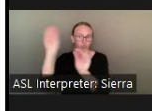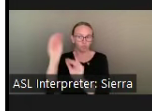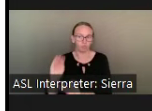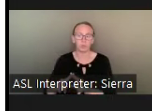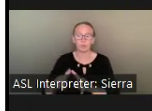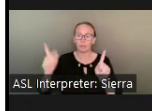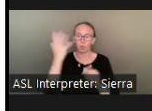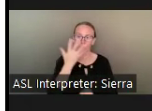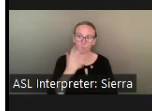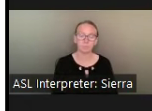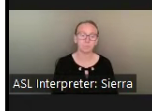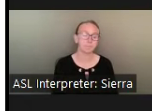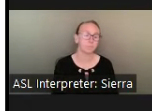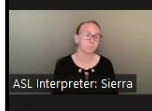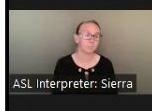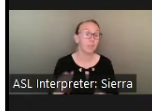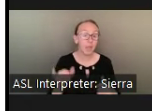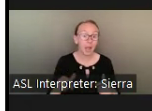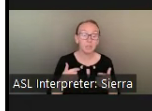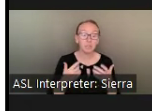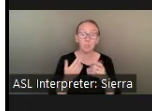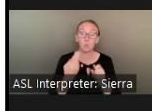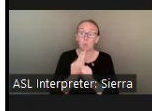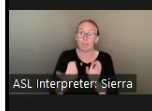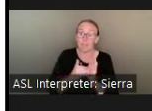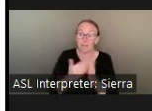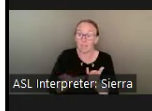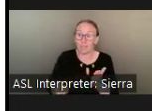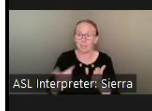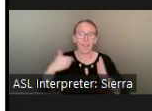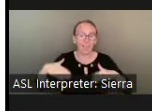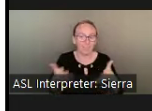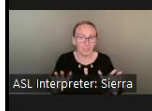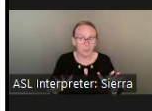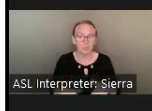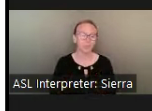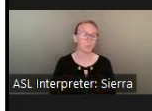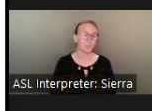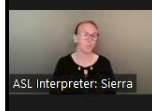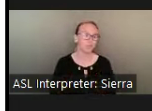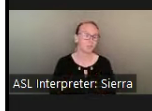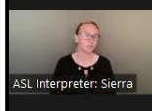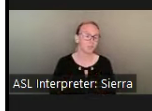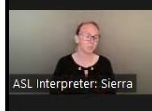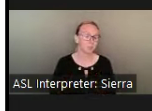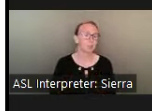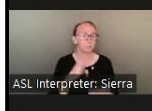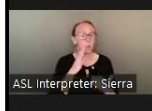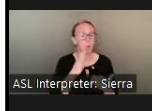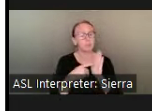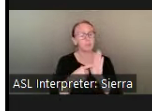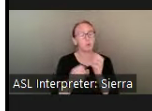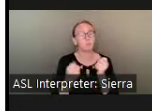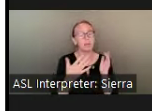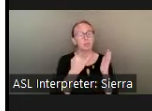And then I wasn't done repurposing. So the paper that I knew at a certain point, I've shown you quite a few drawings,